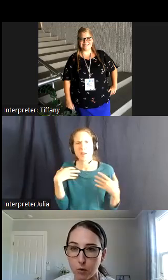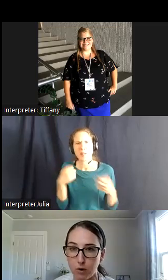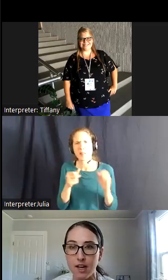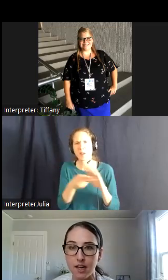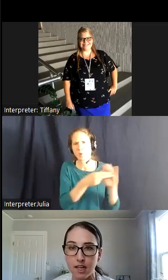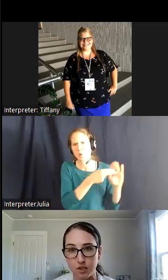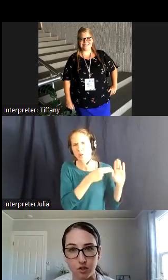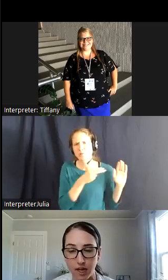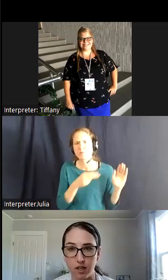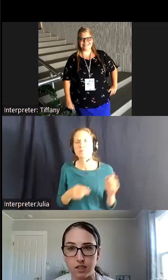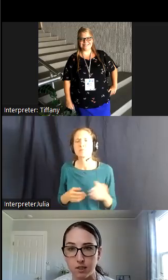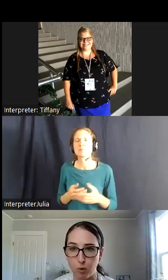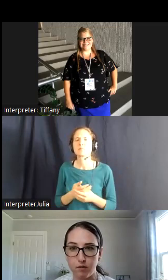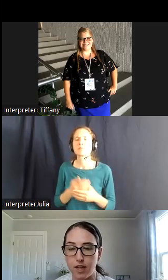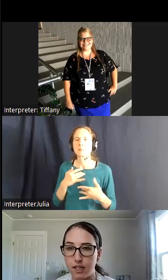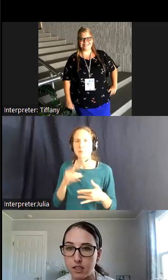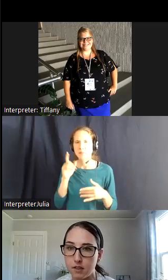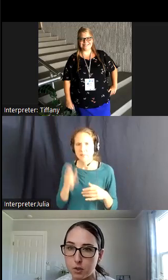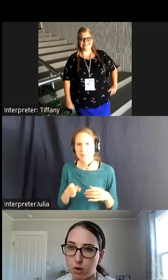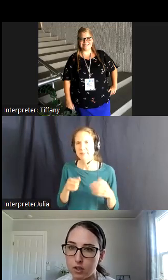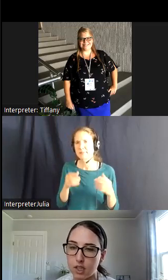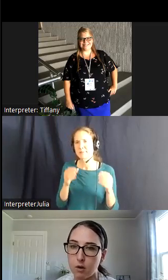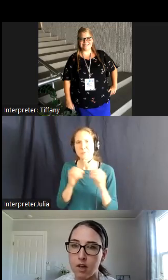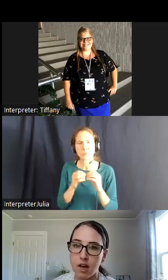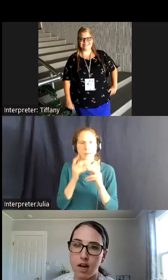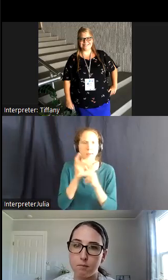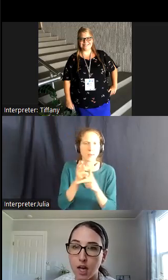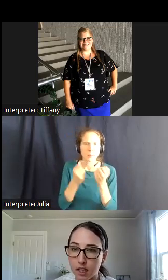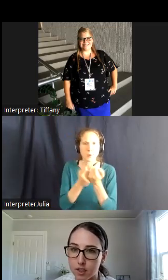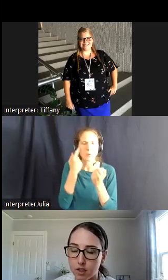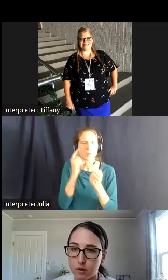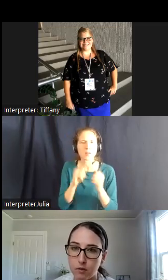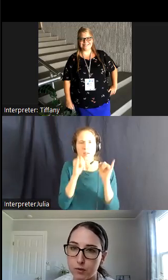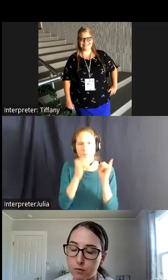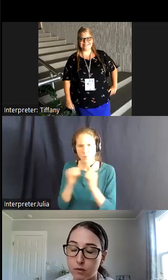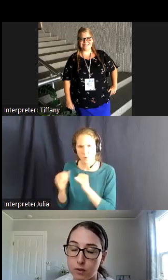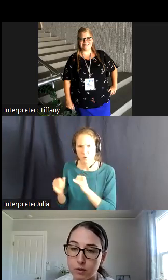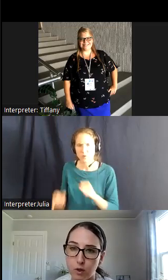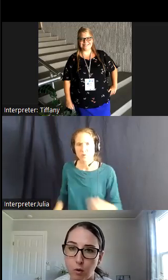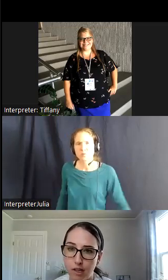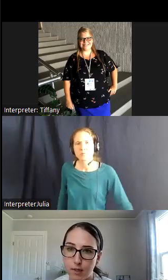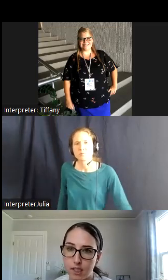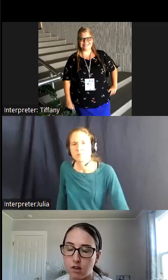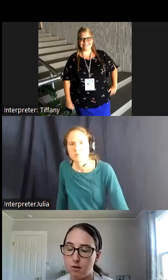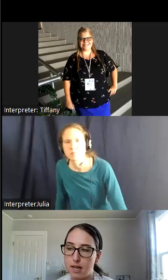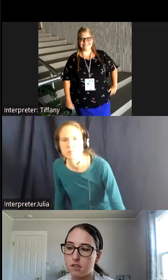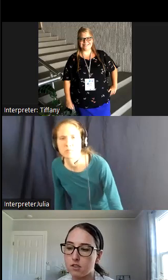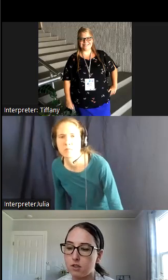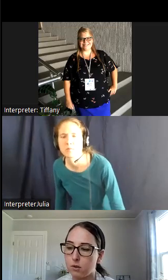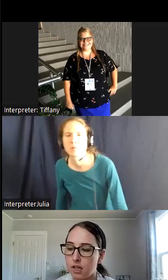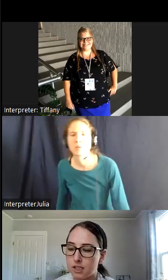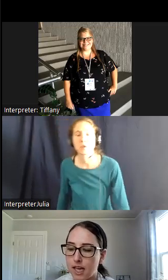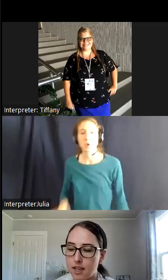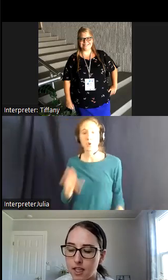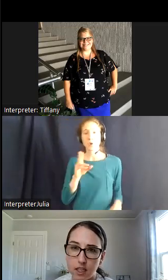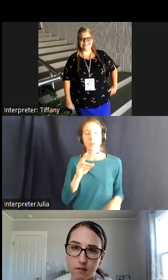need for additional care and support for that individual. And so none of the no refusal requirements are meant